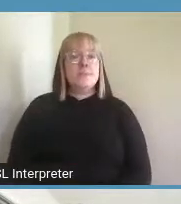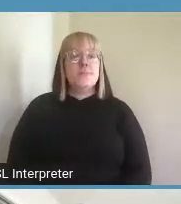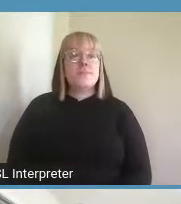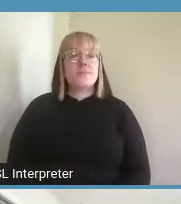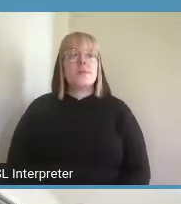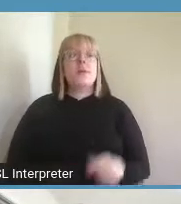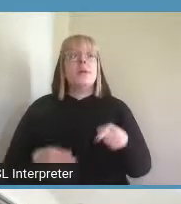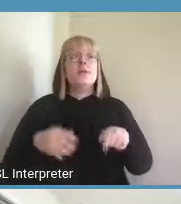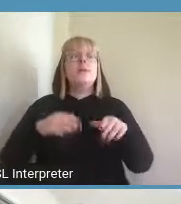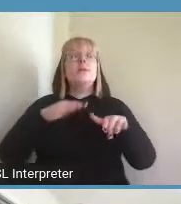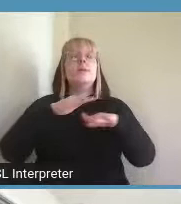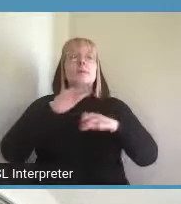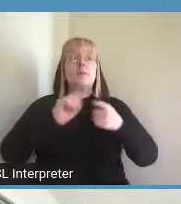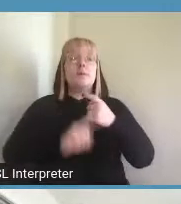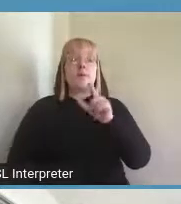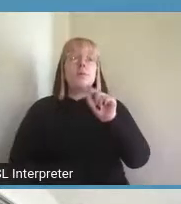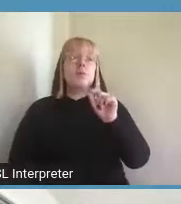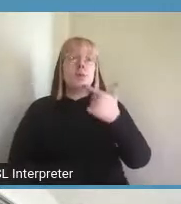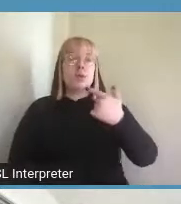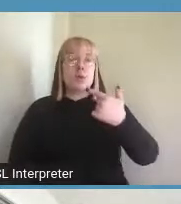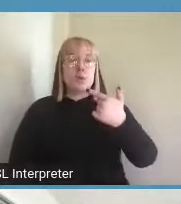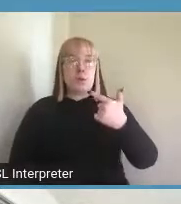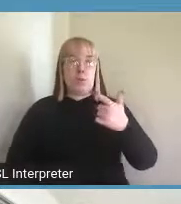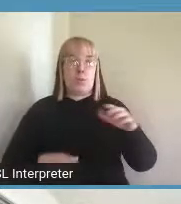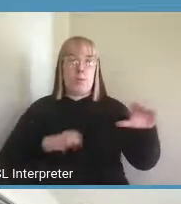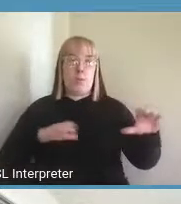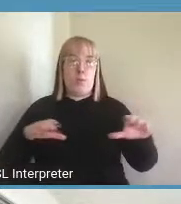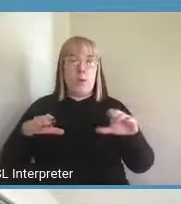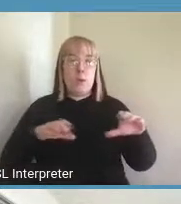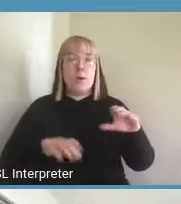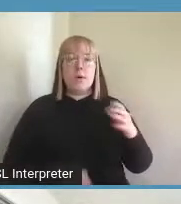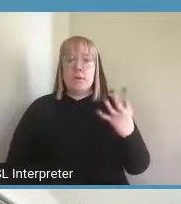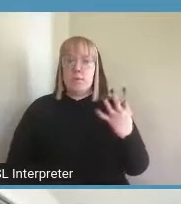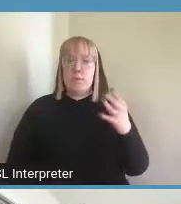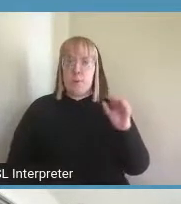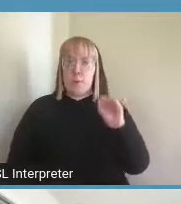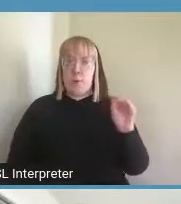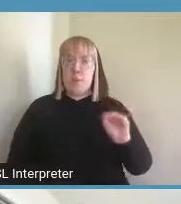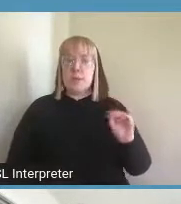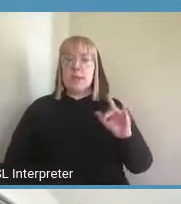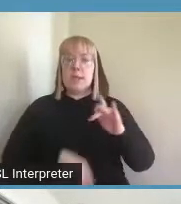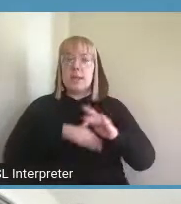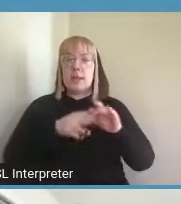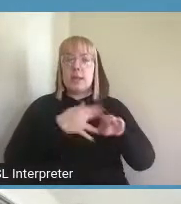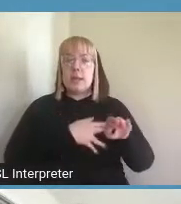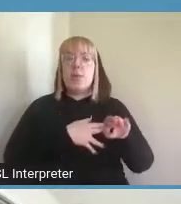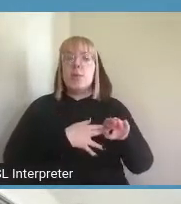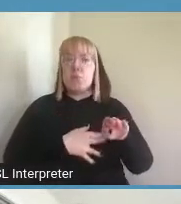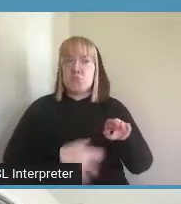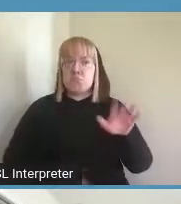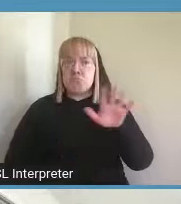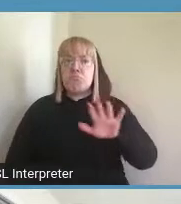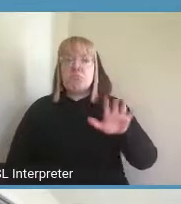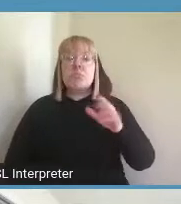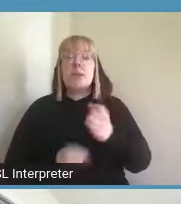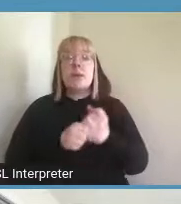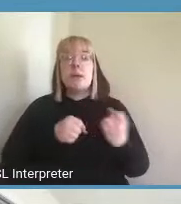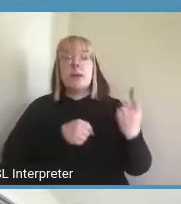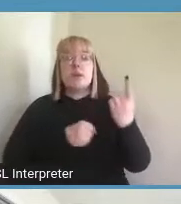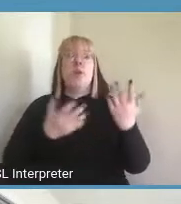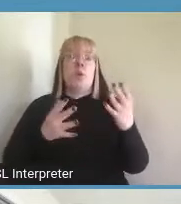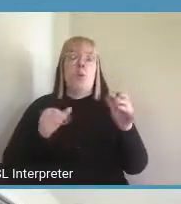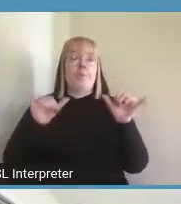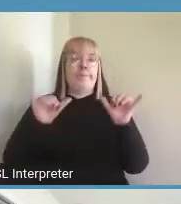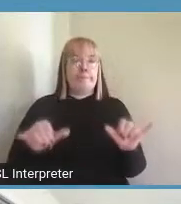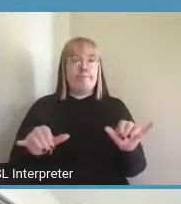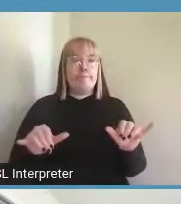off our 2021 performance. So we're seeing about a 4% click rate this year. So next year we want to maintain it. And